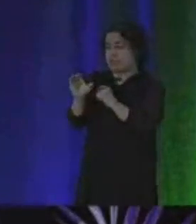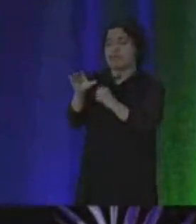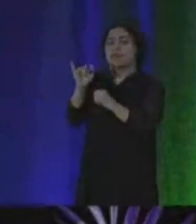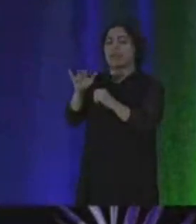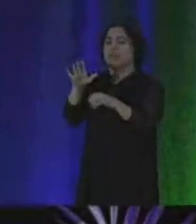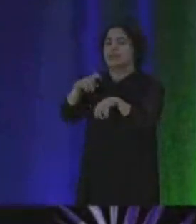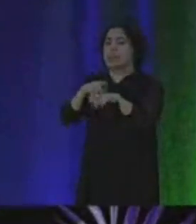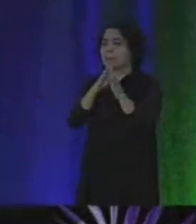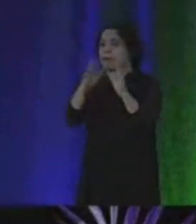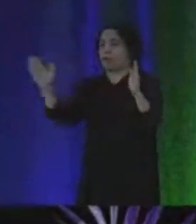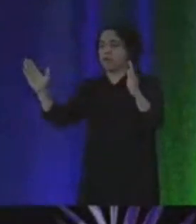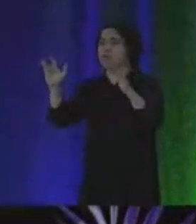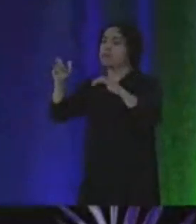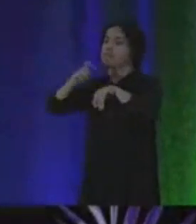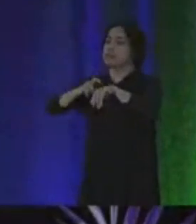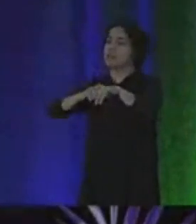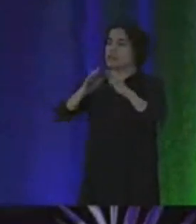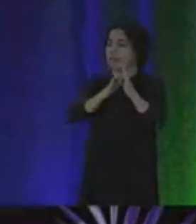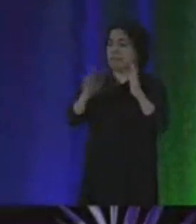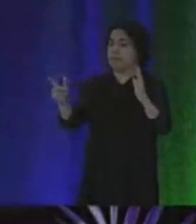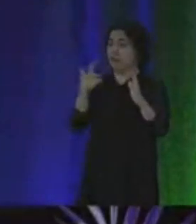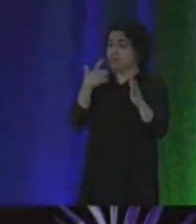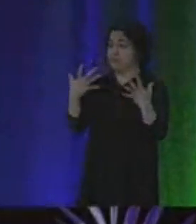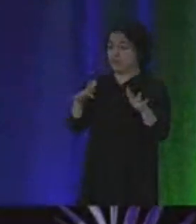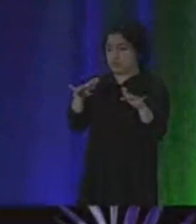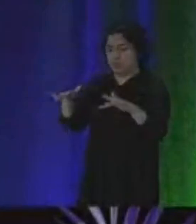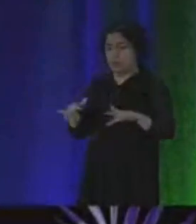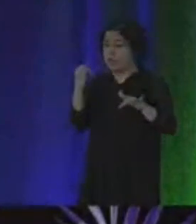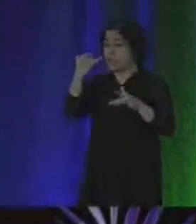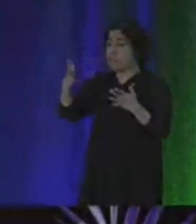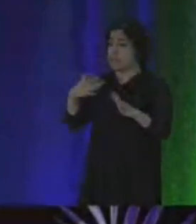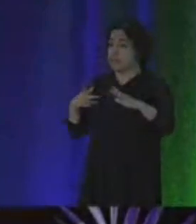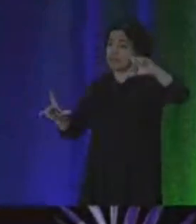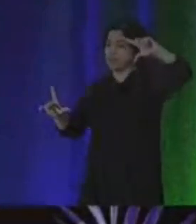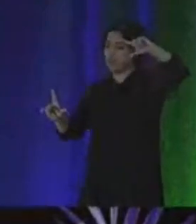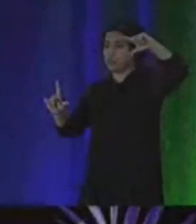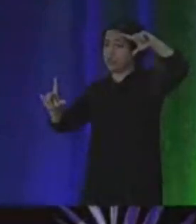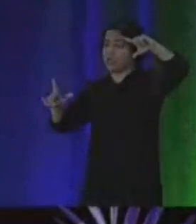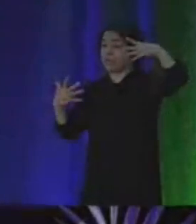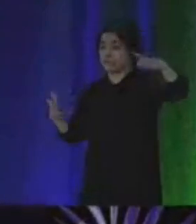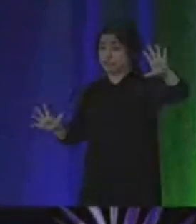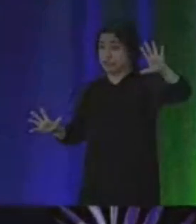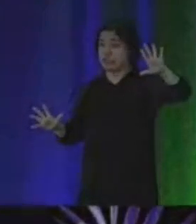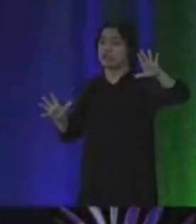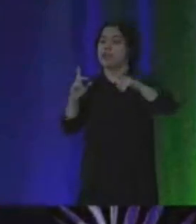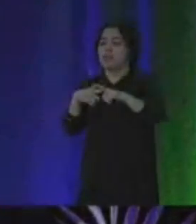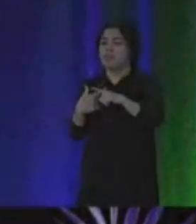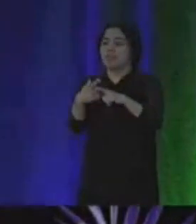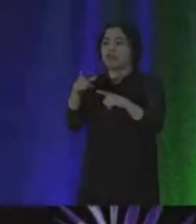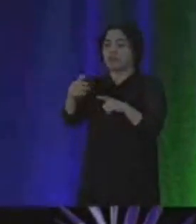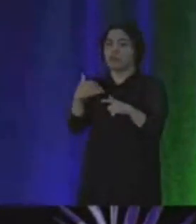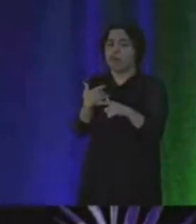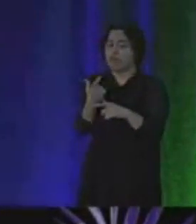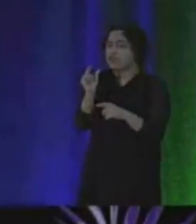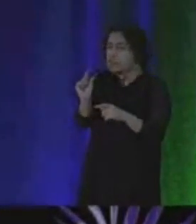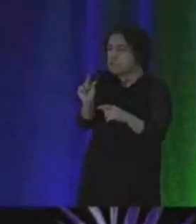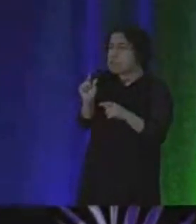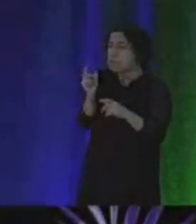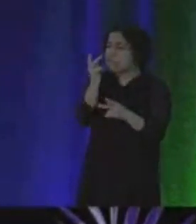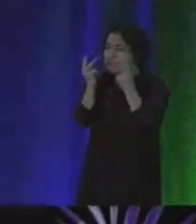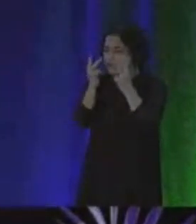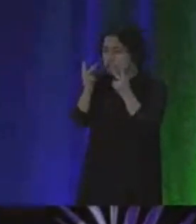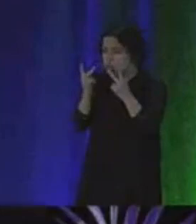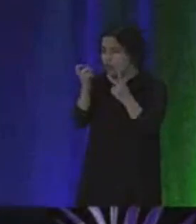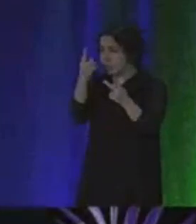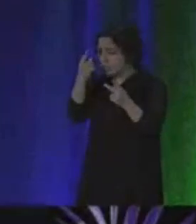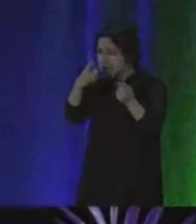time span that you just recorded. And if you have the screenshots on, you kind of get a little bit of a visual cue as to what's going on.